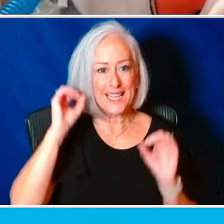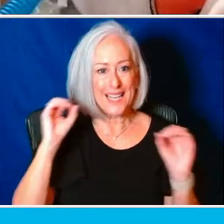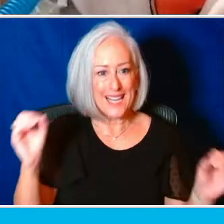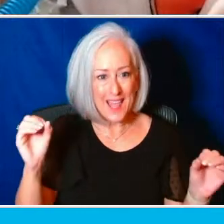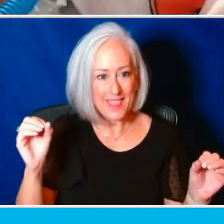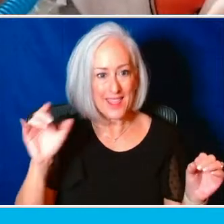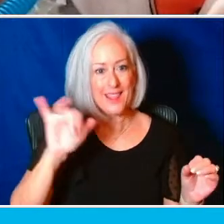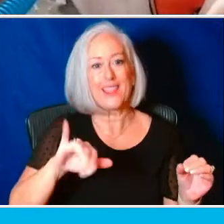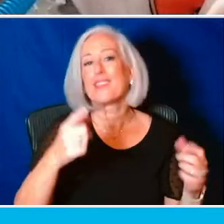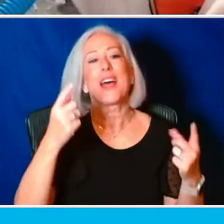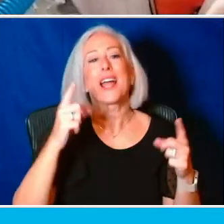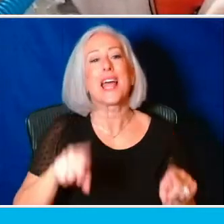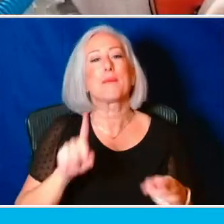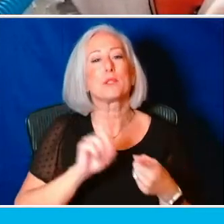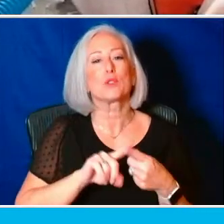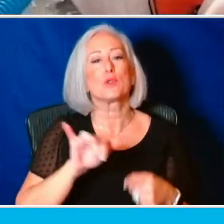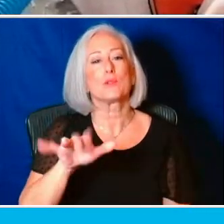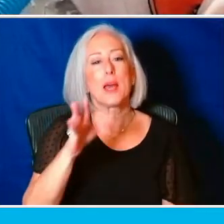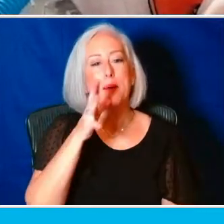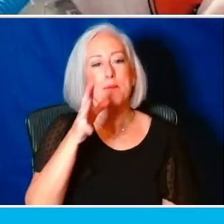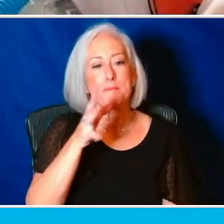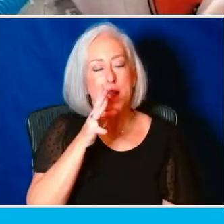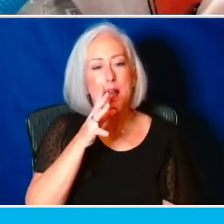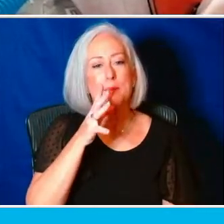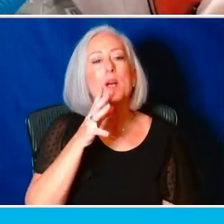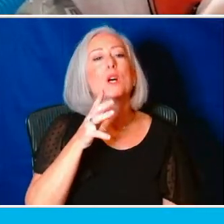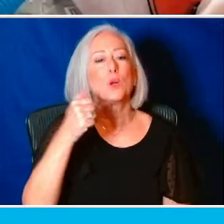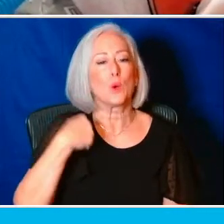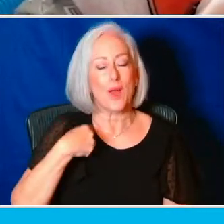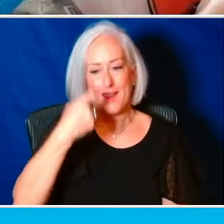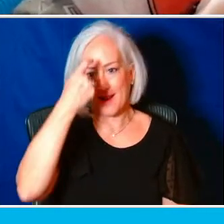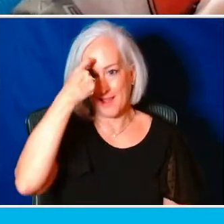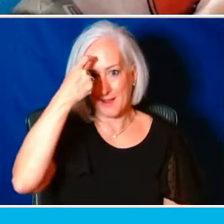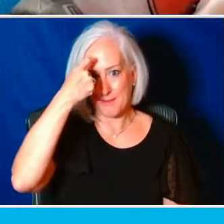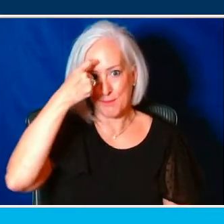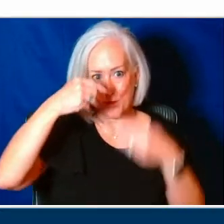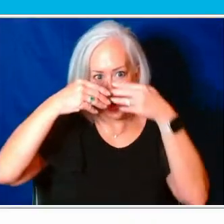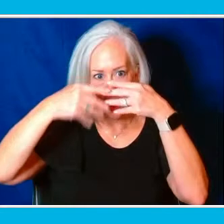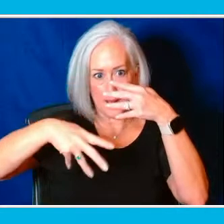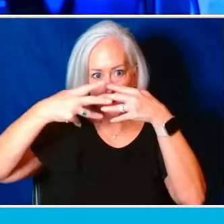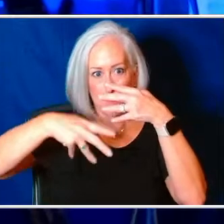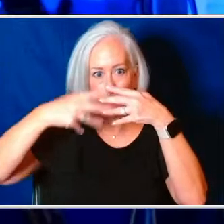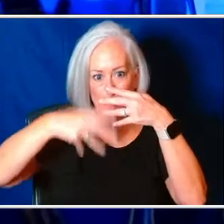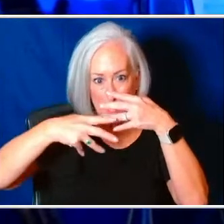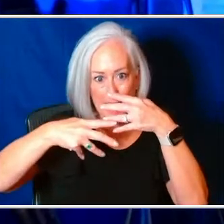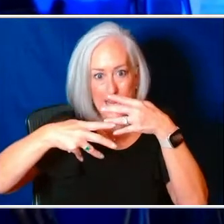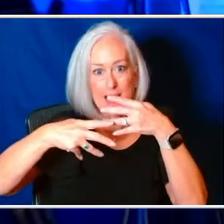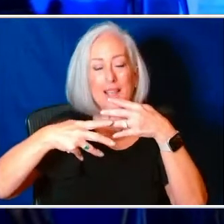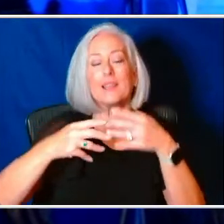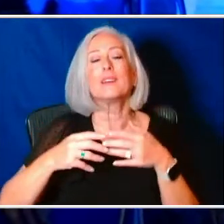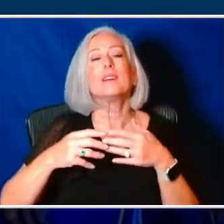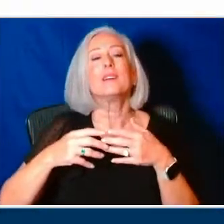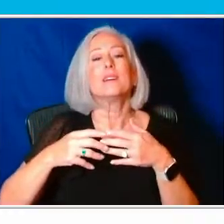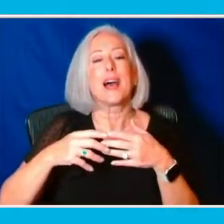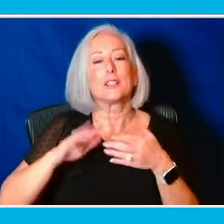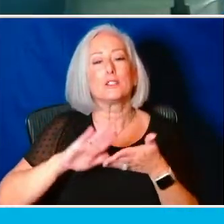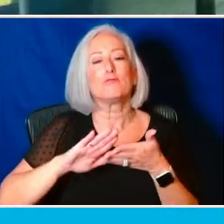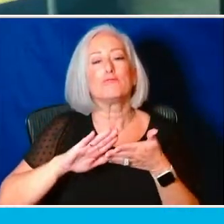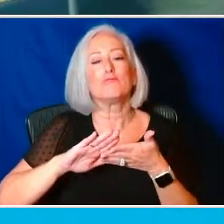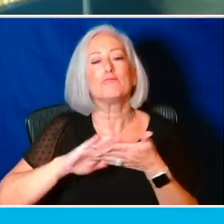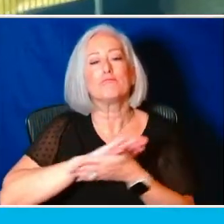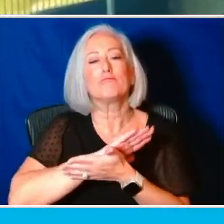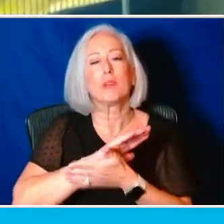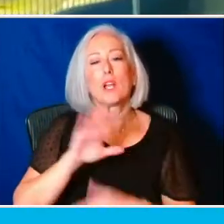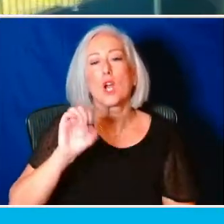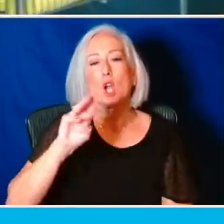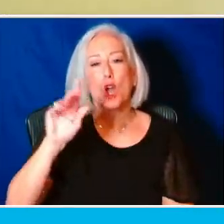a coma after suffering a brain bleed caused by a tangle of blood vessels. I'm Jessica Lovell. Join us on the next Morning